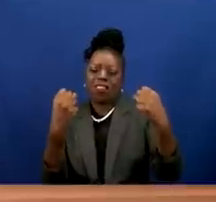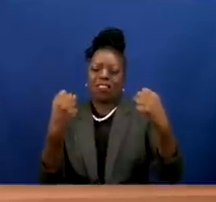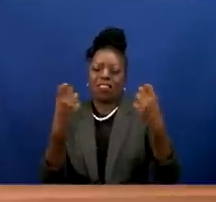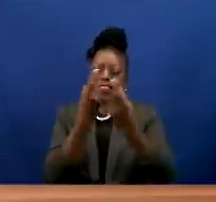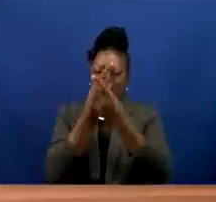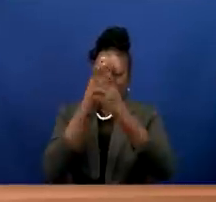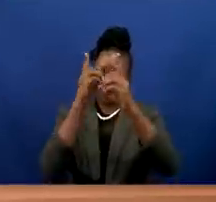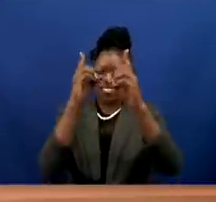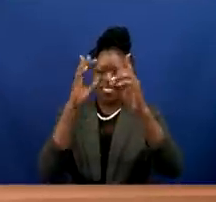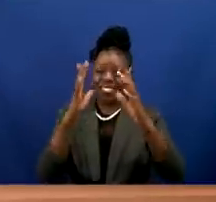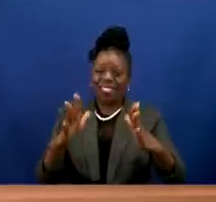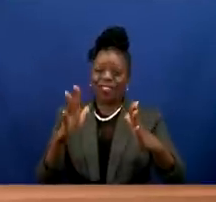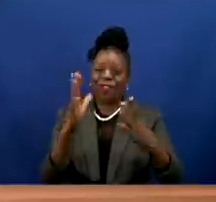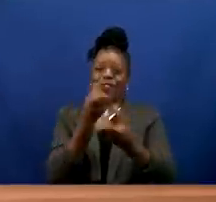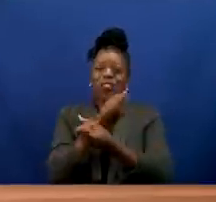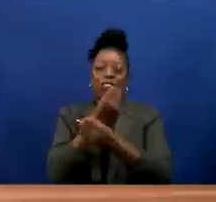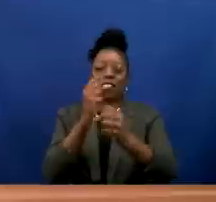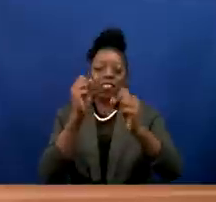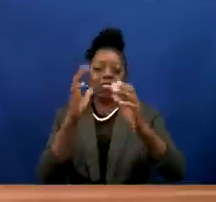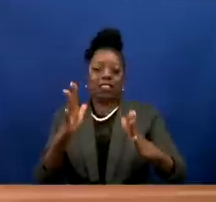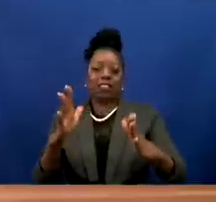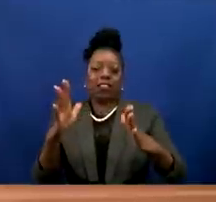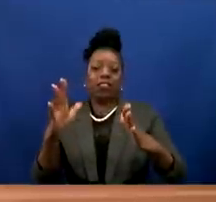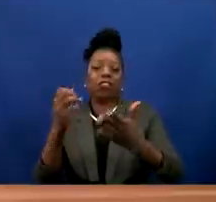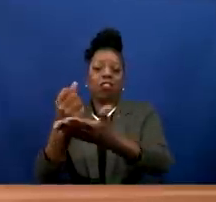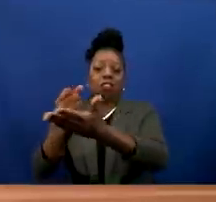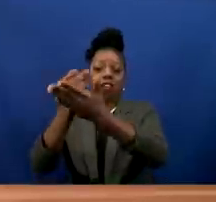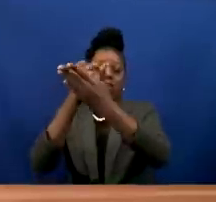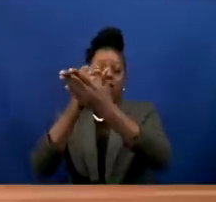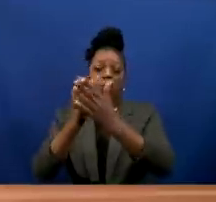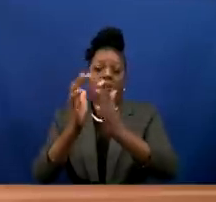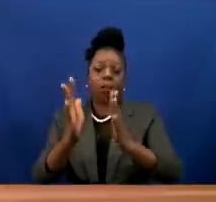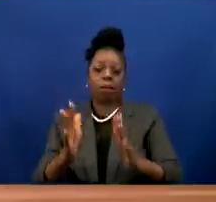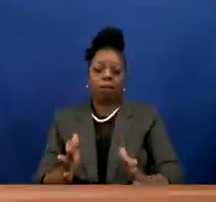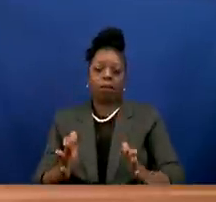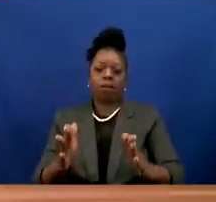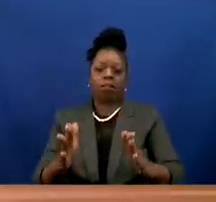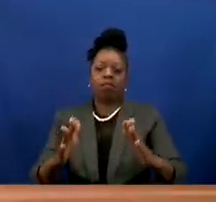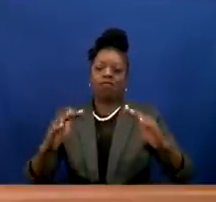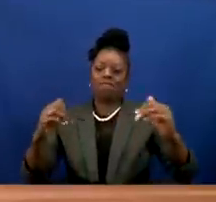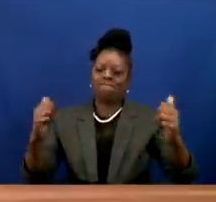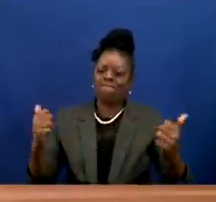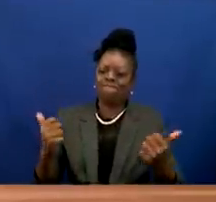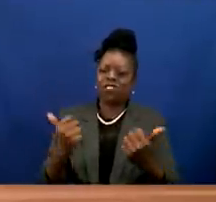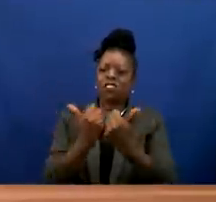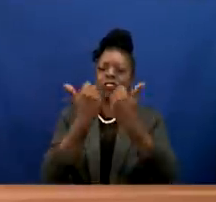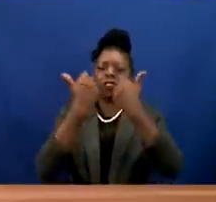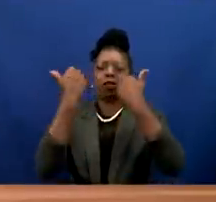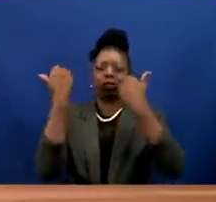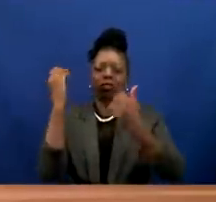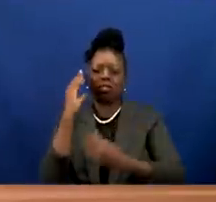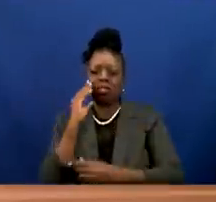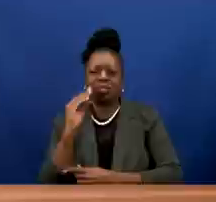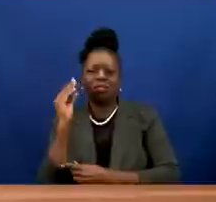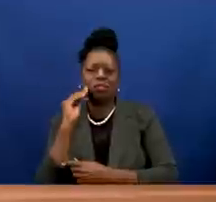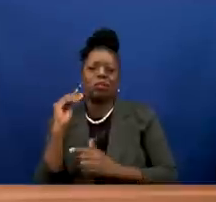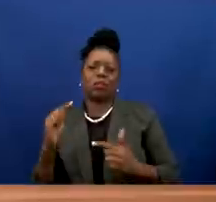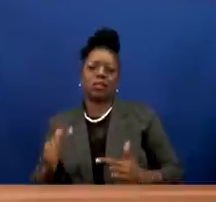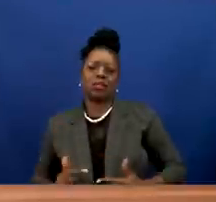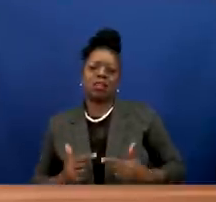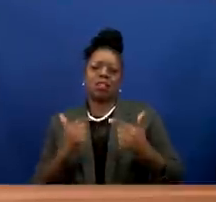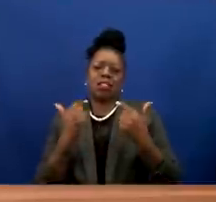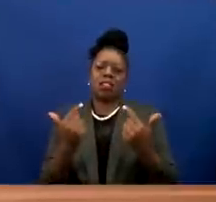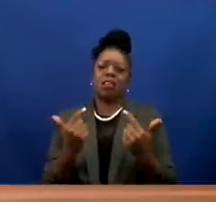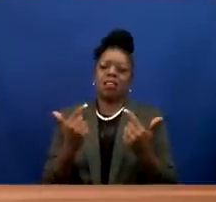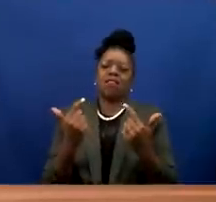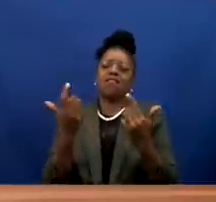our savior, our redeemer, our rescuer from the challenging times of this thing called life. If